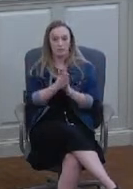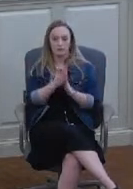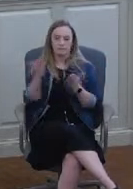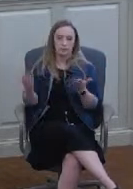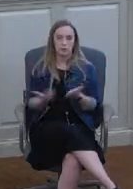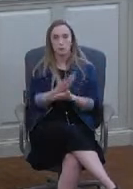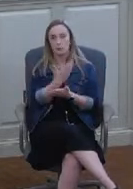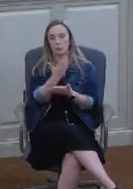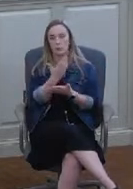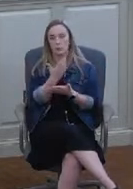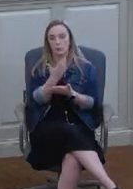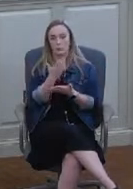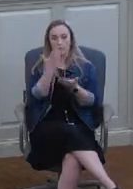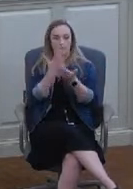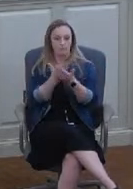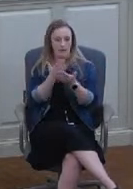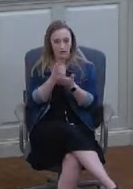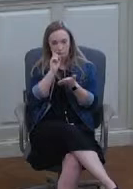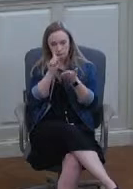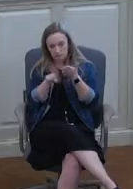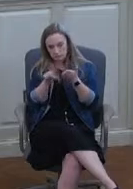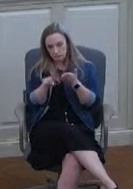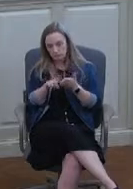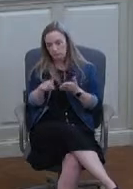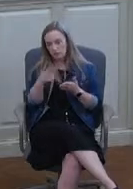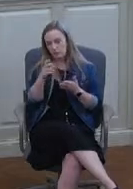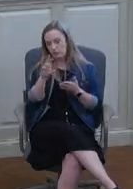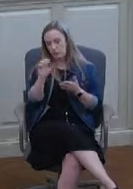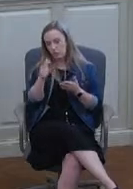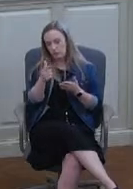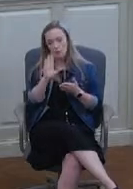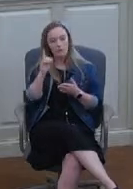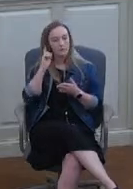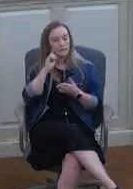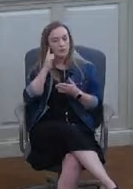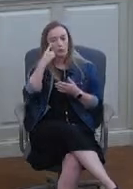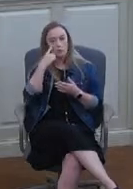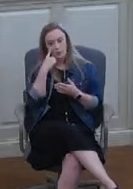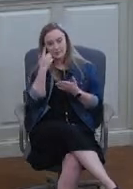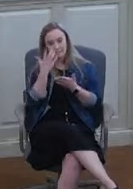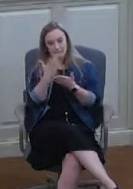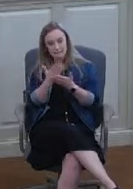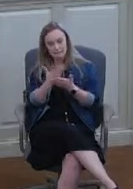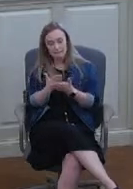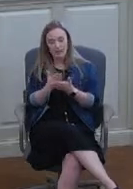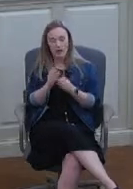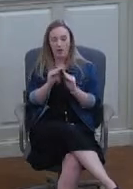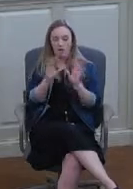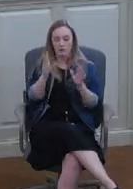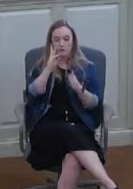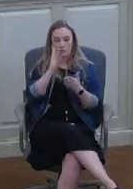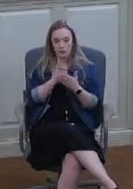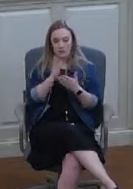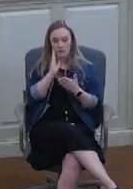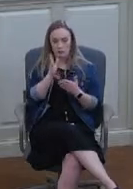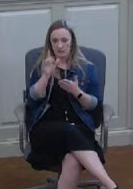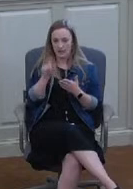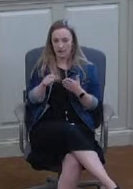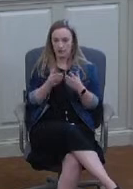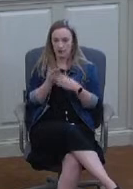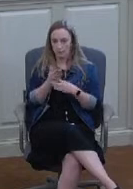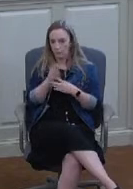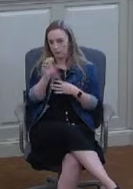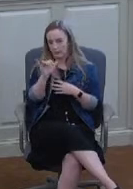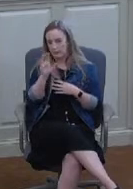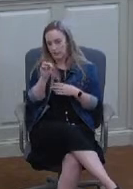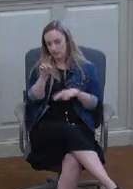brand-new fact-finding hearing. You would hear witnesses. Obviously, those witnesses would be subject to